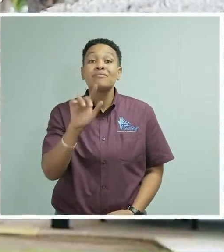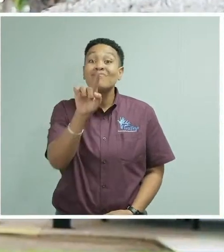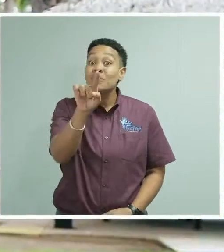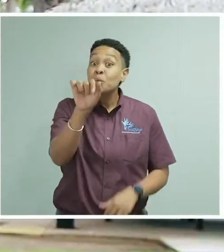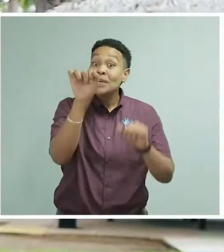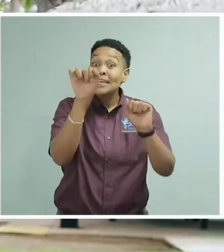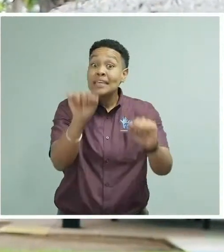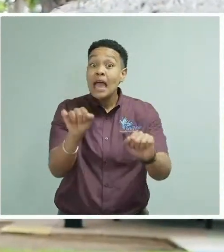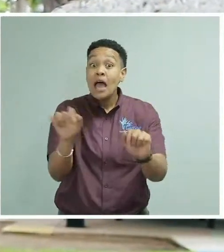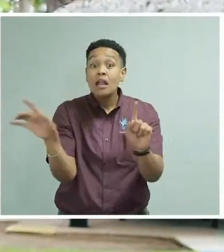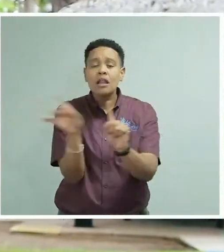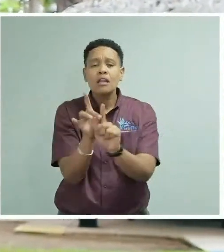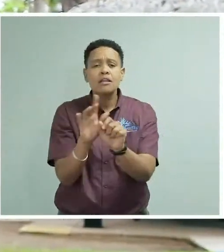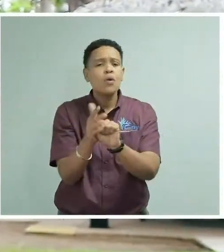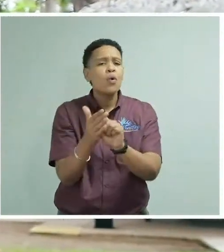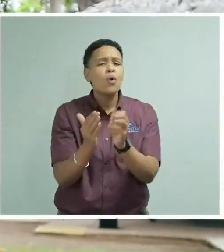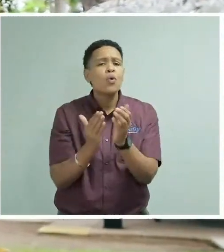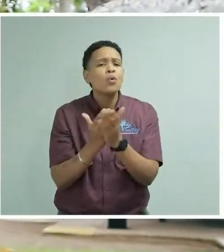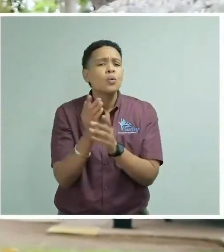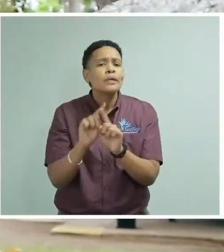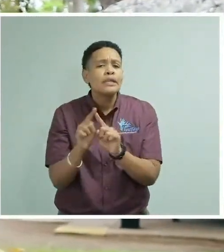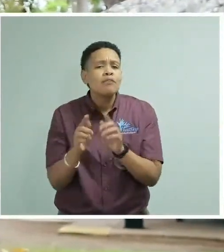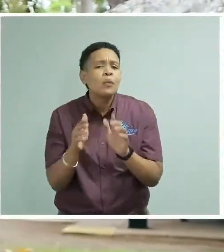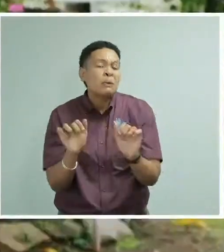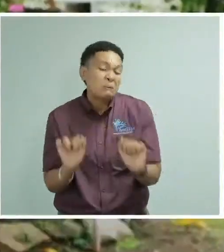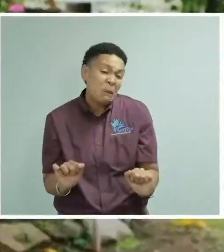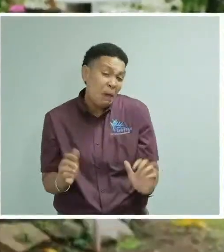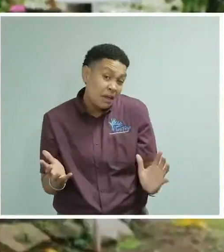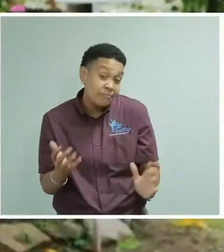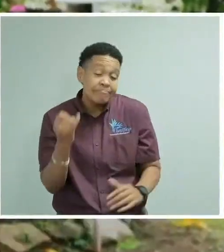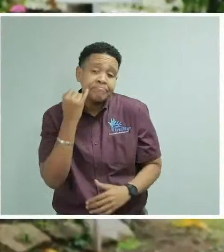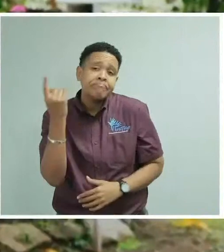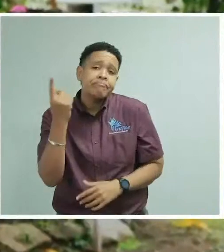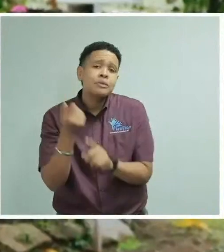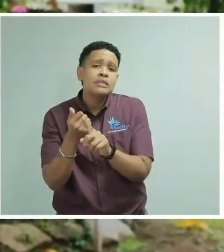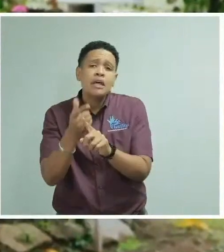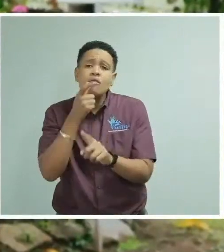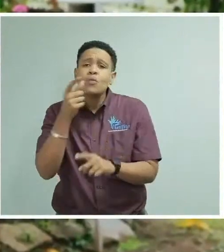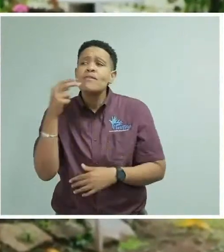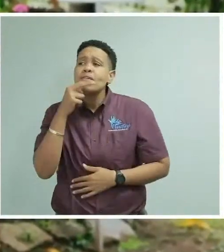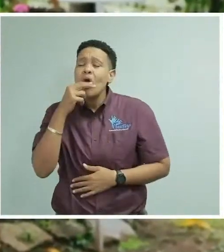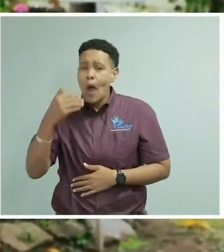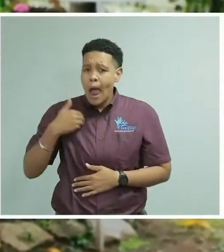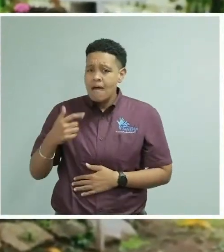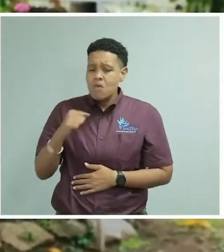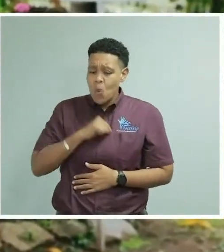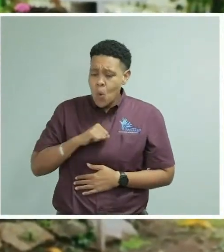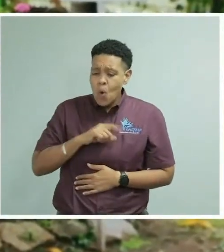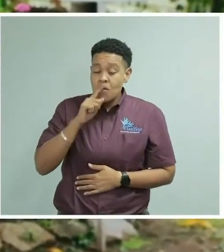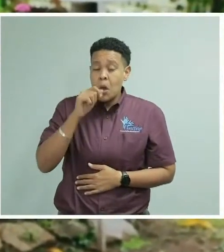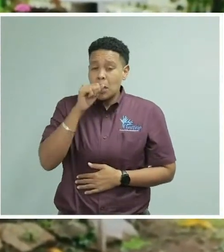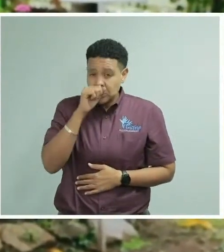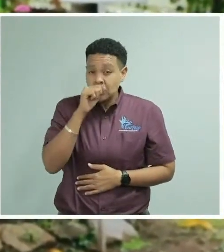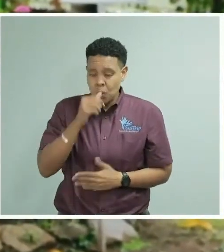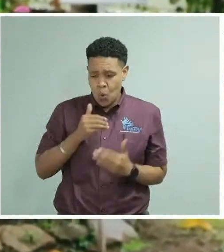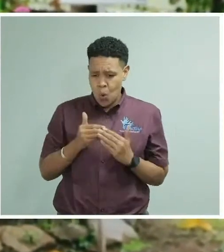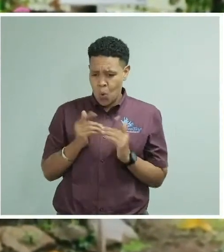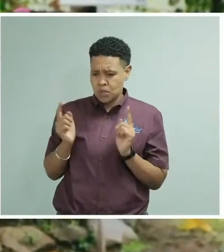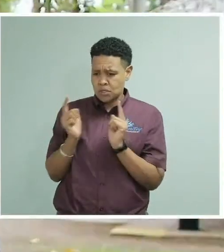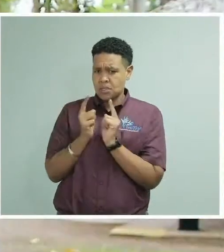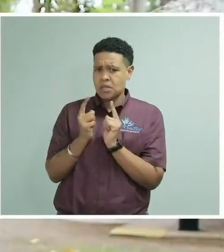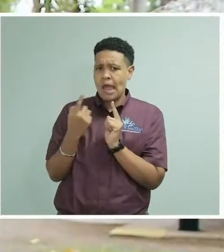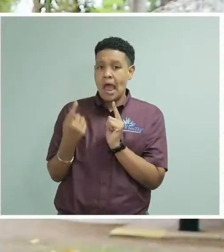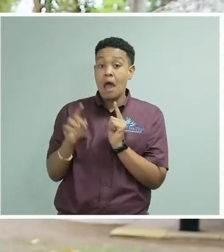You can get COVID-19 in different ways. If someone who has the virus coughs or sneezes too close to